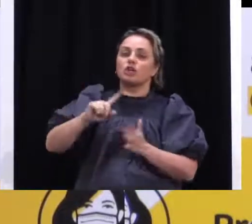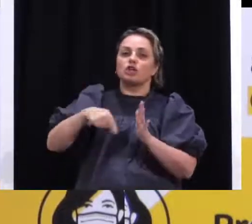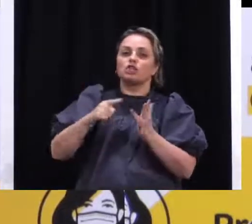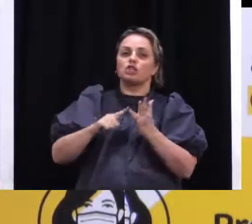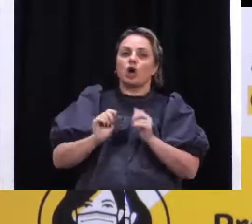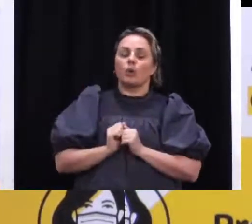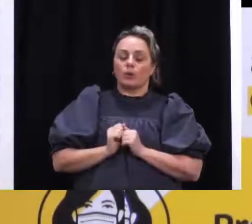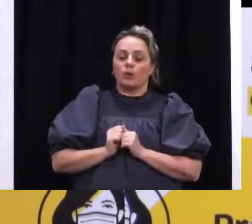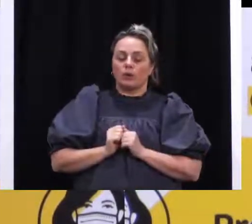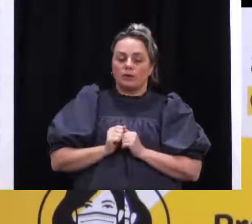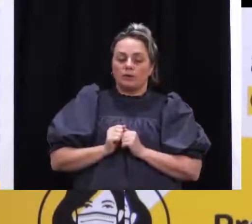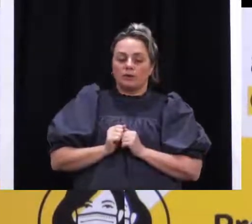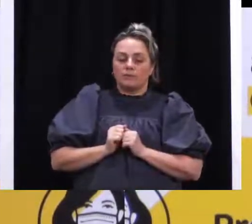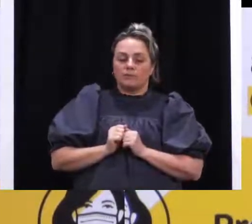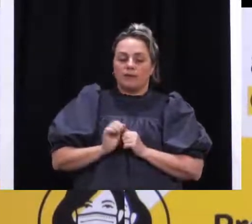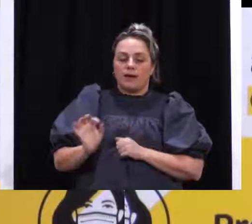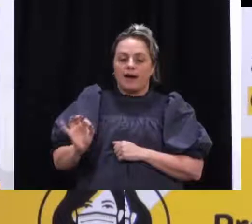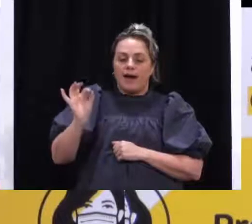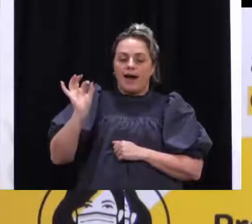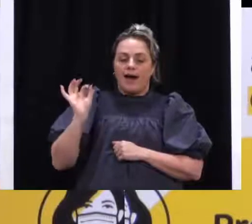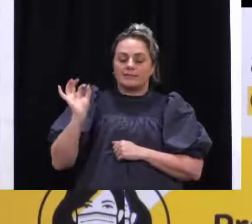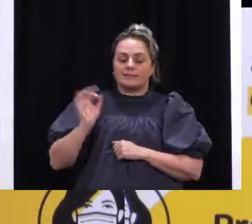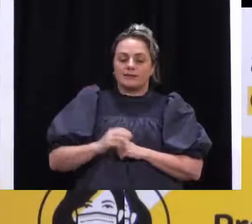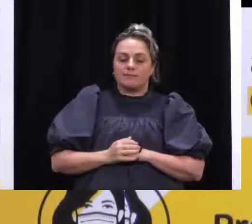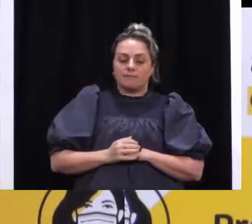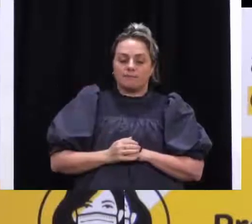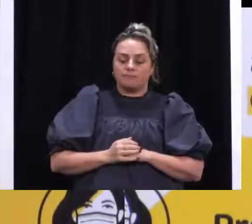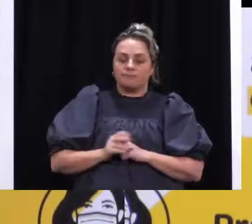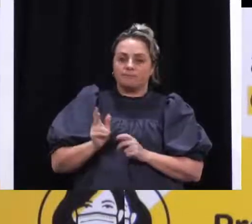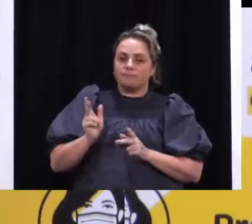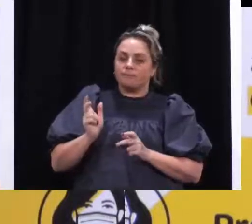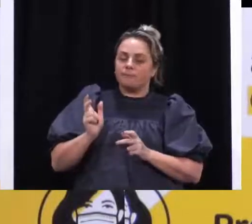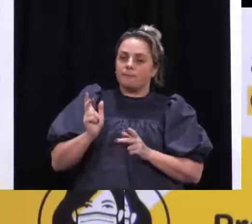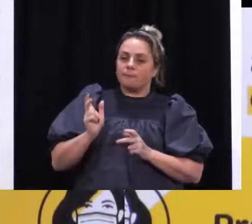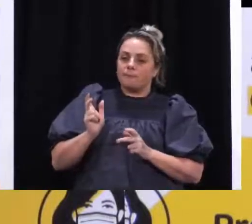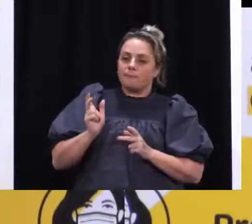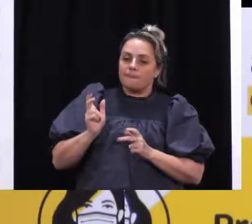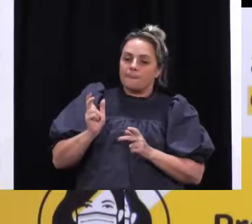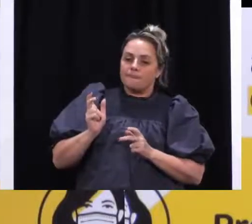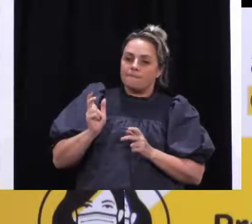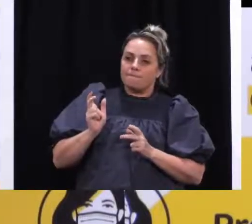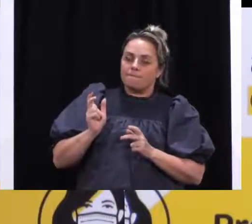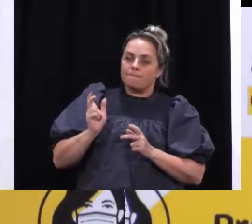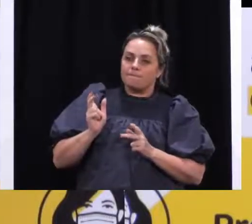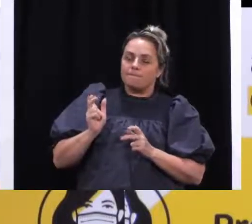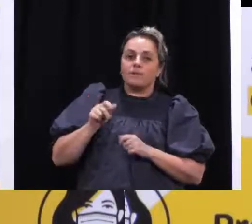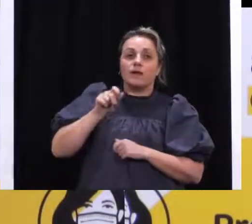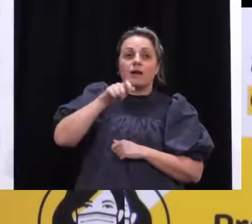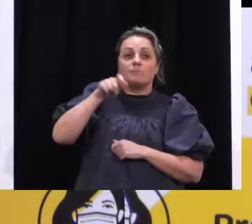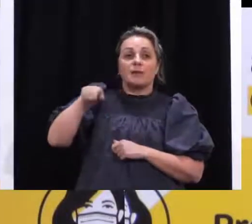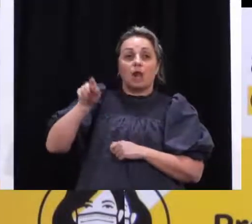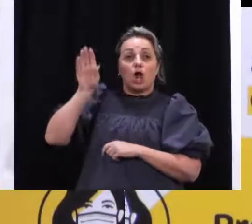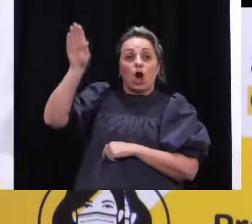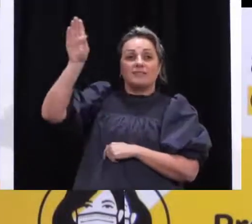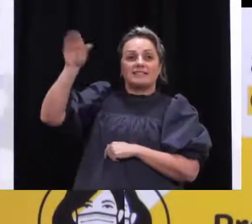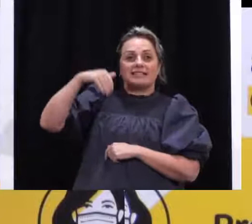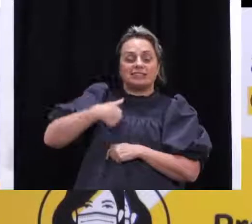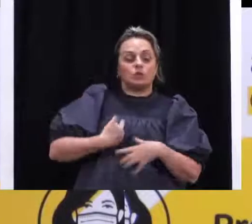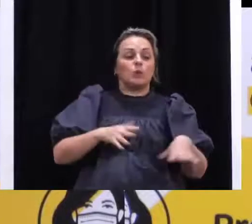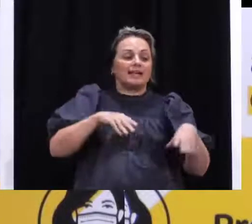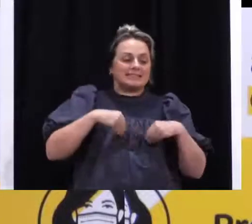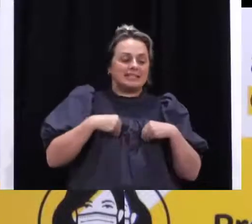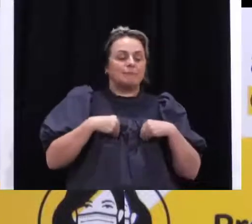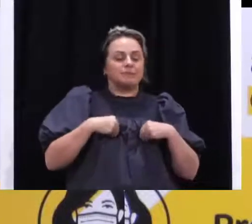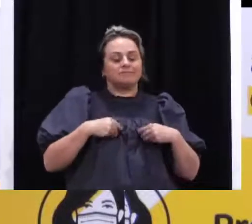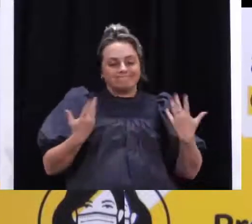from Jason's question earlier in terms of the pressure, well, yes, it's reasonable to say that people overseas have to accept that pressures go on facilities. Isn't